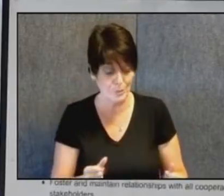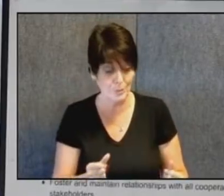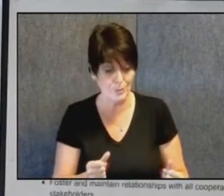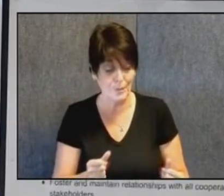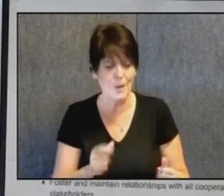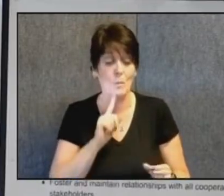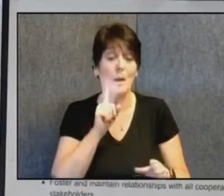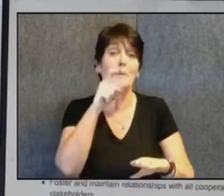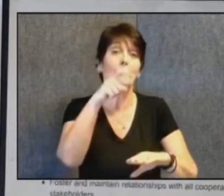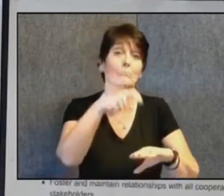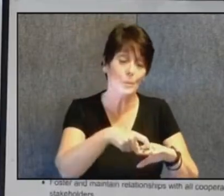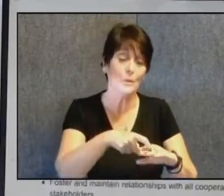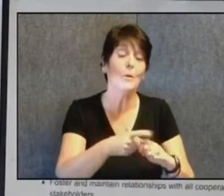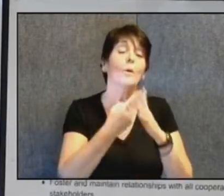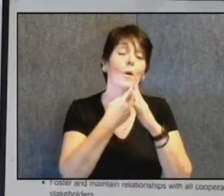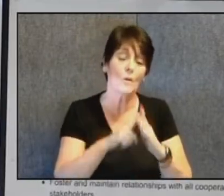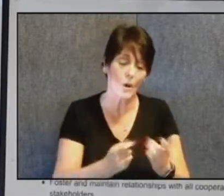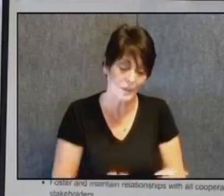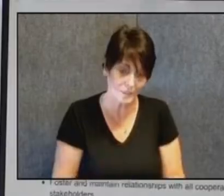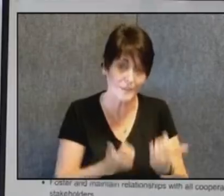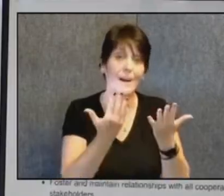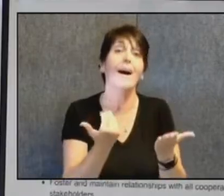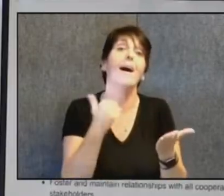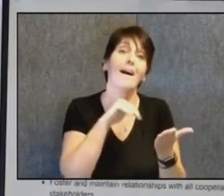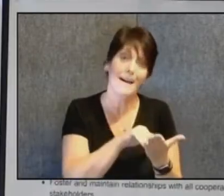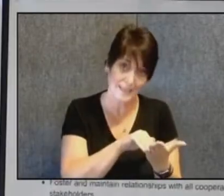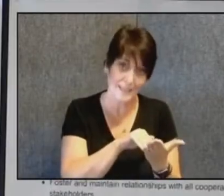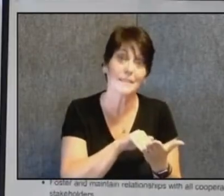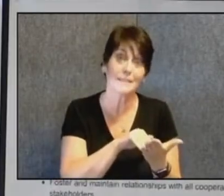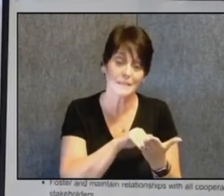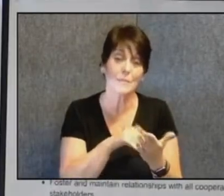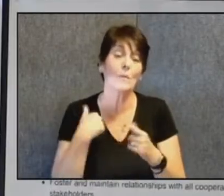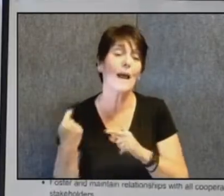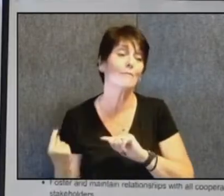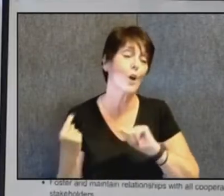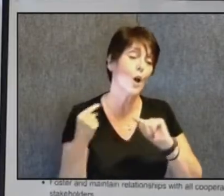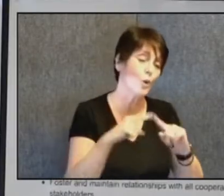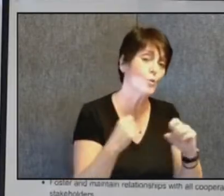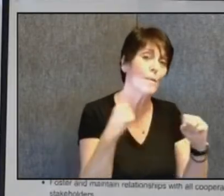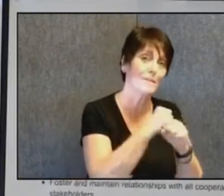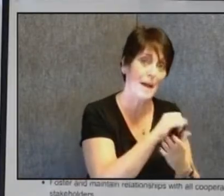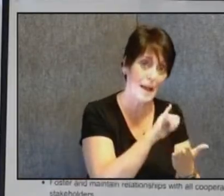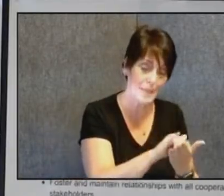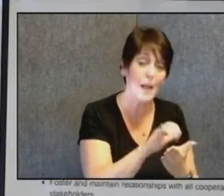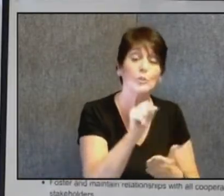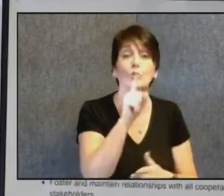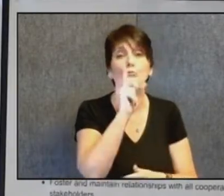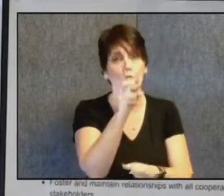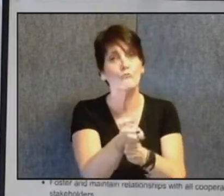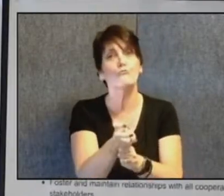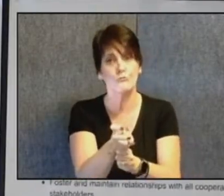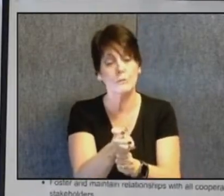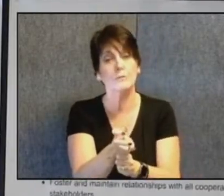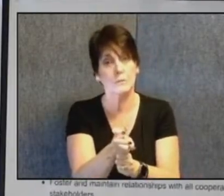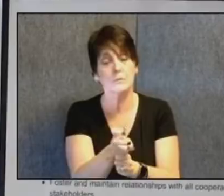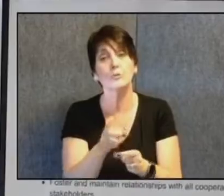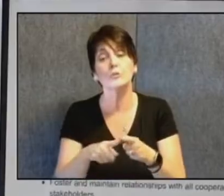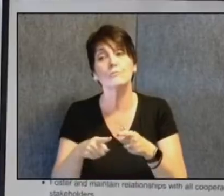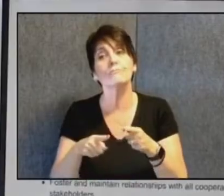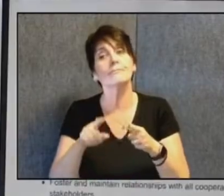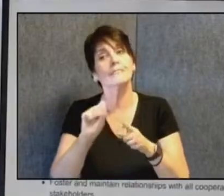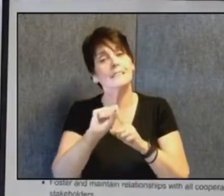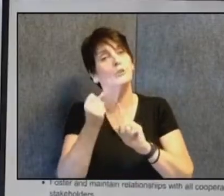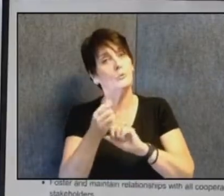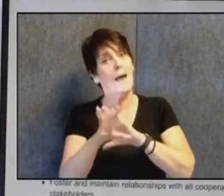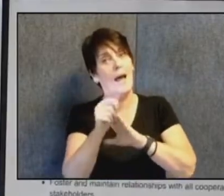fuel are going to create an ignition that's going to cause us to have to go mitigate that. So extremely difficult conditions out